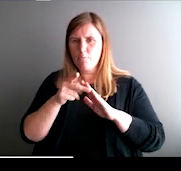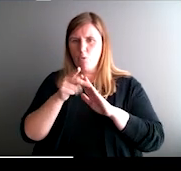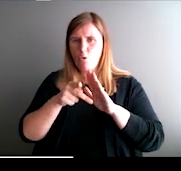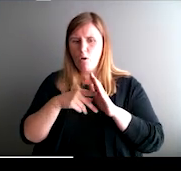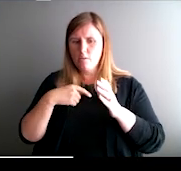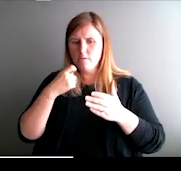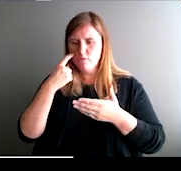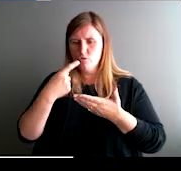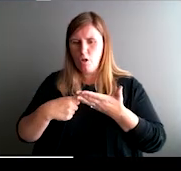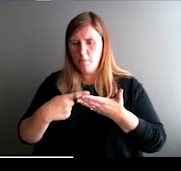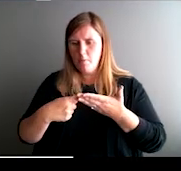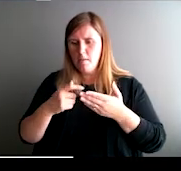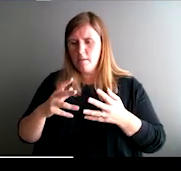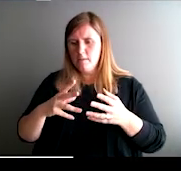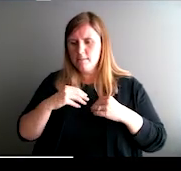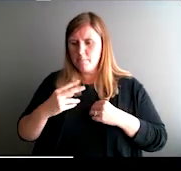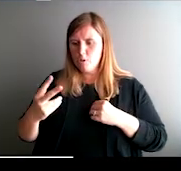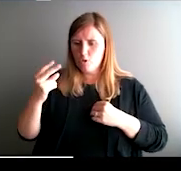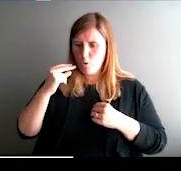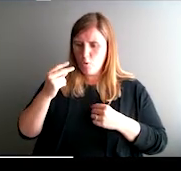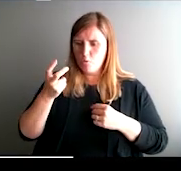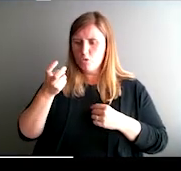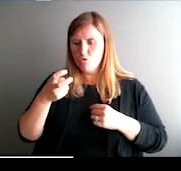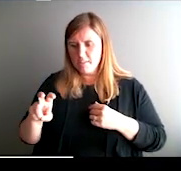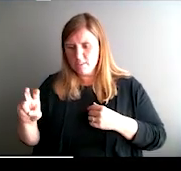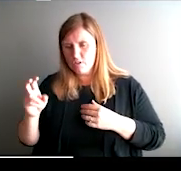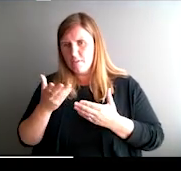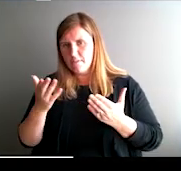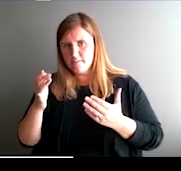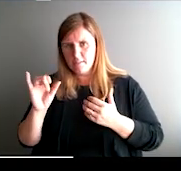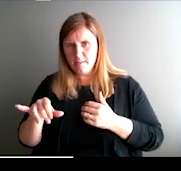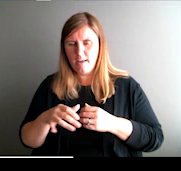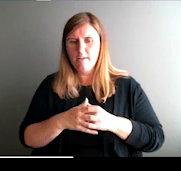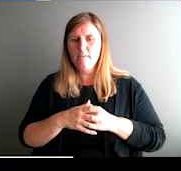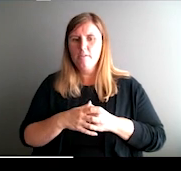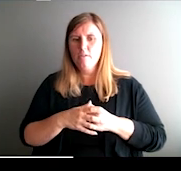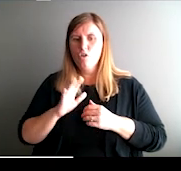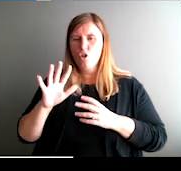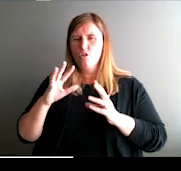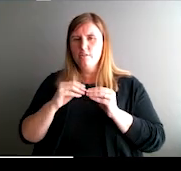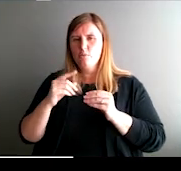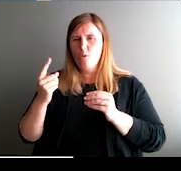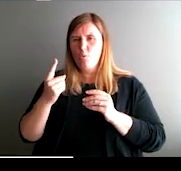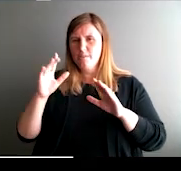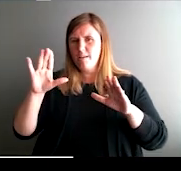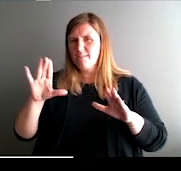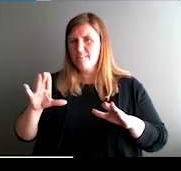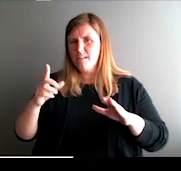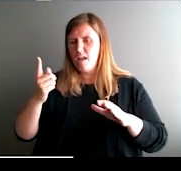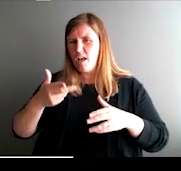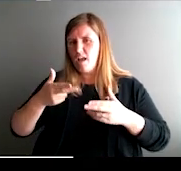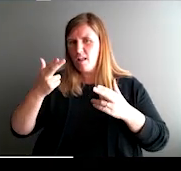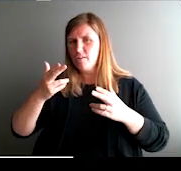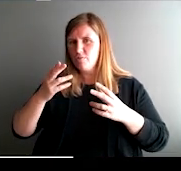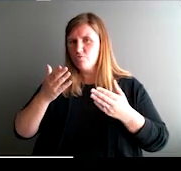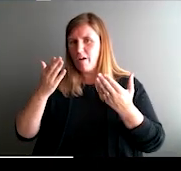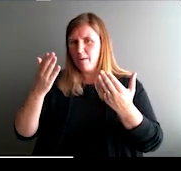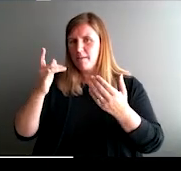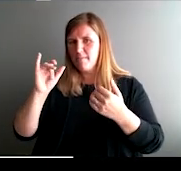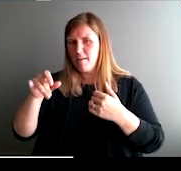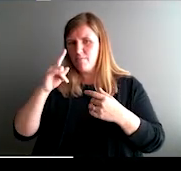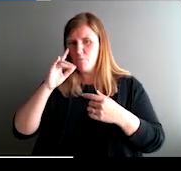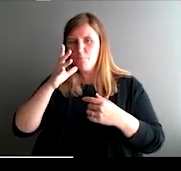just talked about, such as accepting no, transitions, and things like that. Her sessions are always excellent. I highly recommend that, particularly